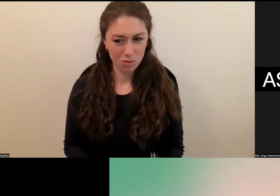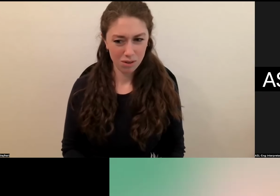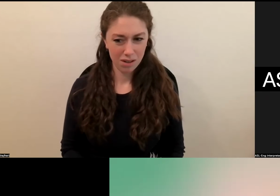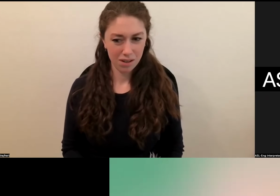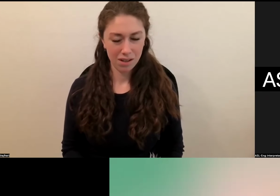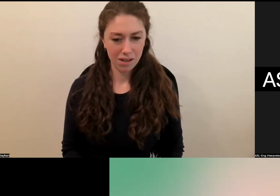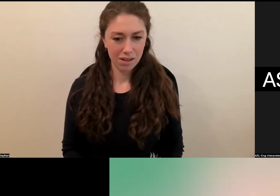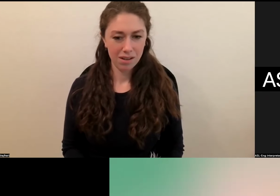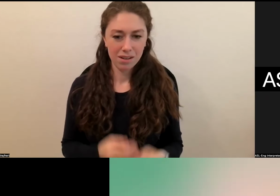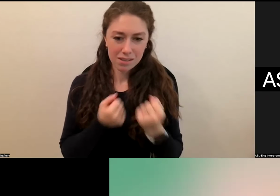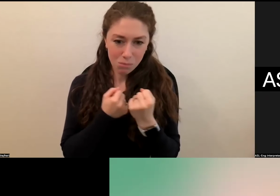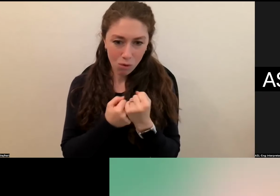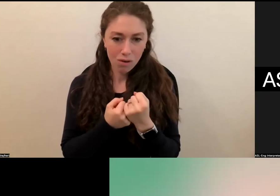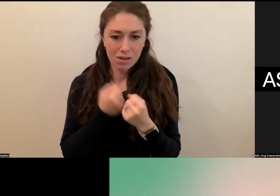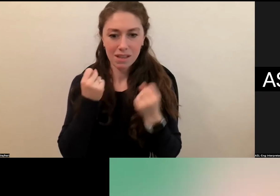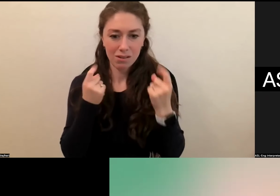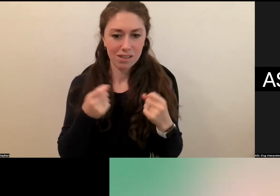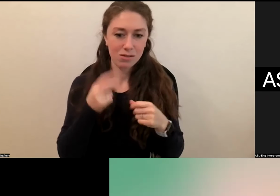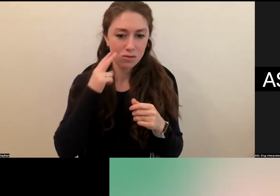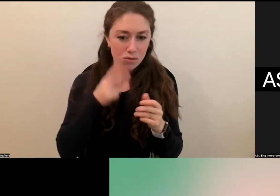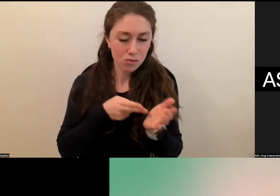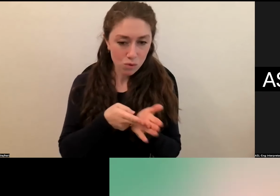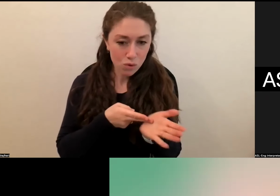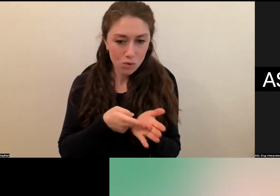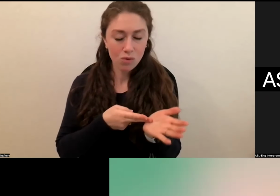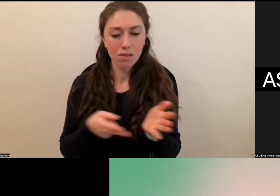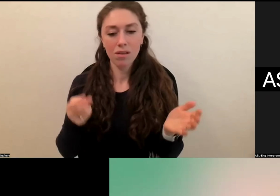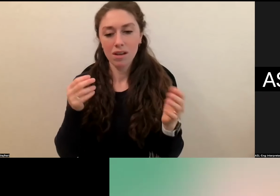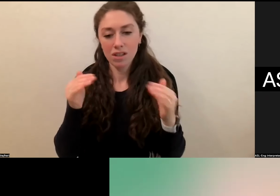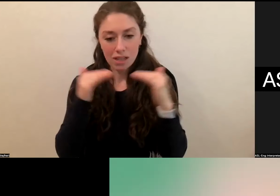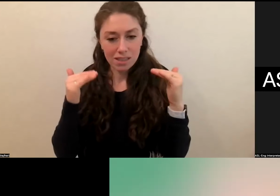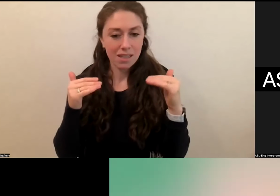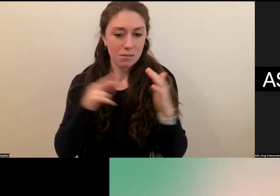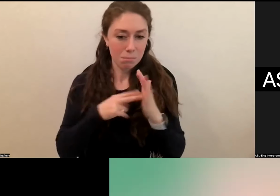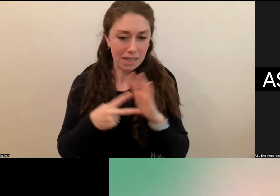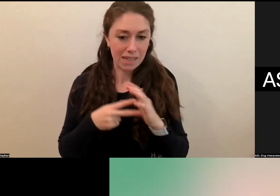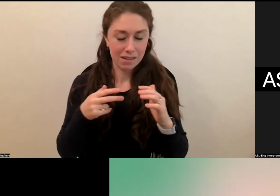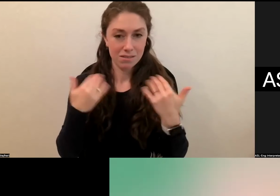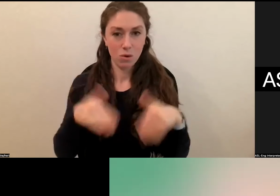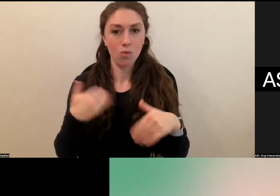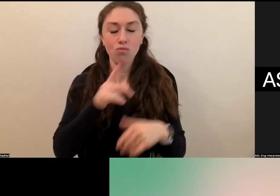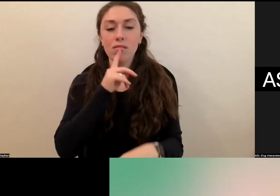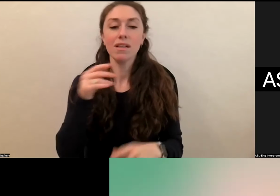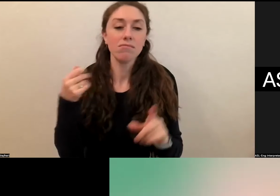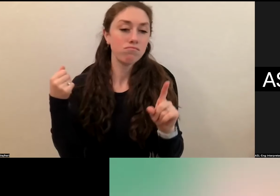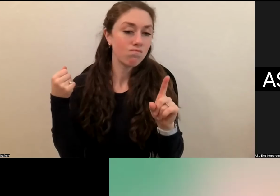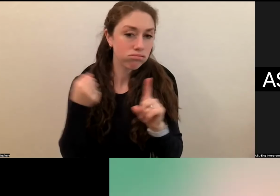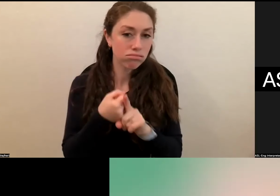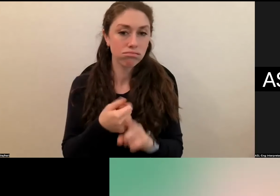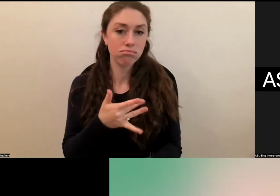supports the understanding of truth, memory, meaning, and justice in our society. So profound.